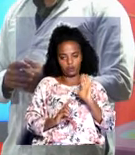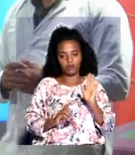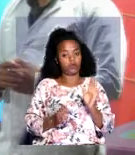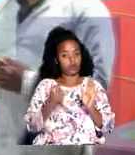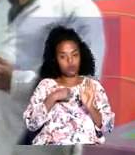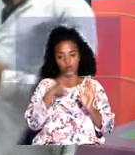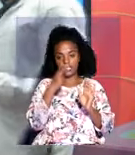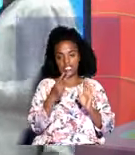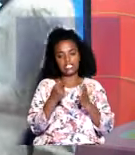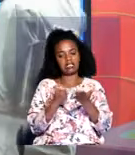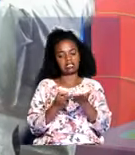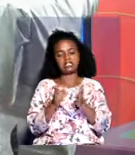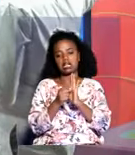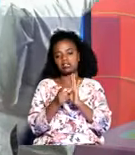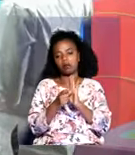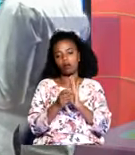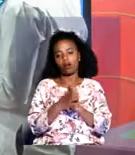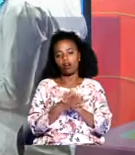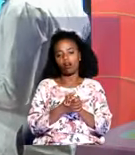through example.